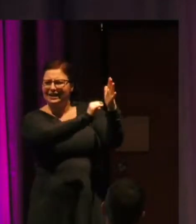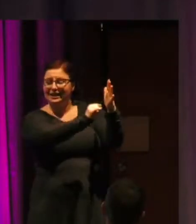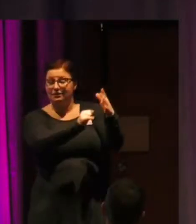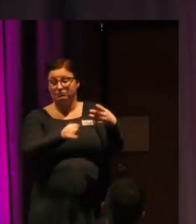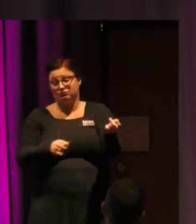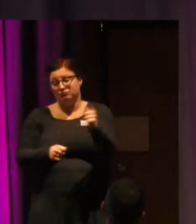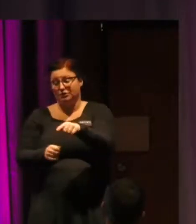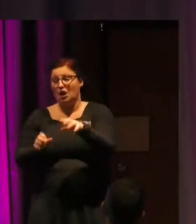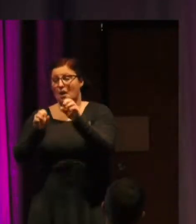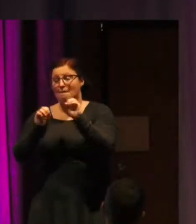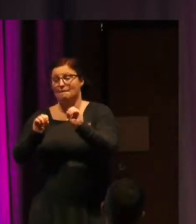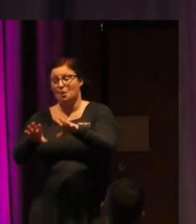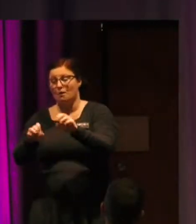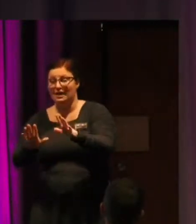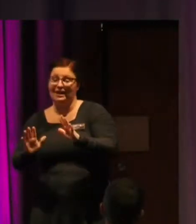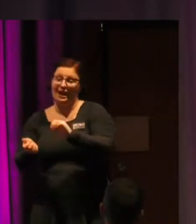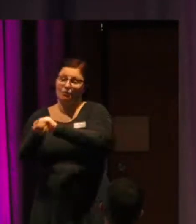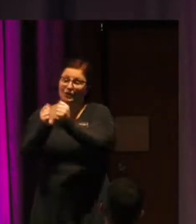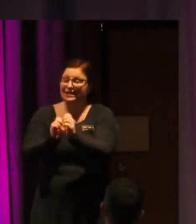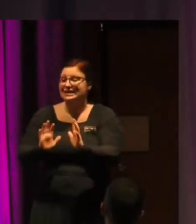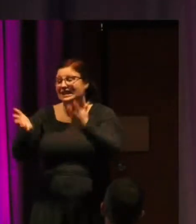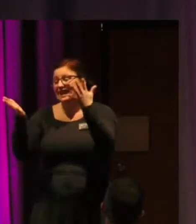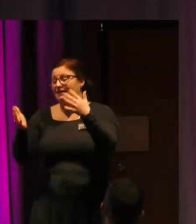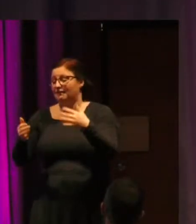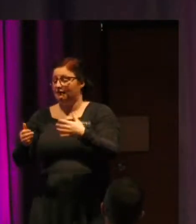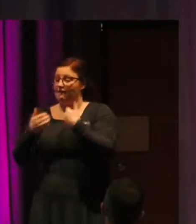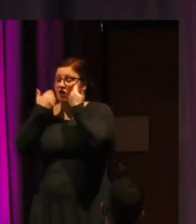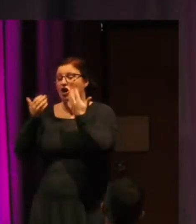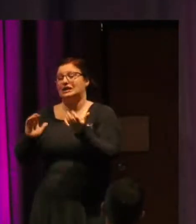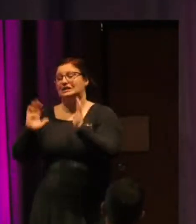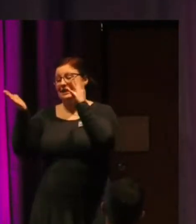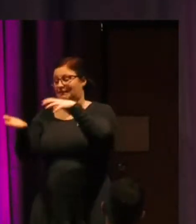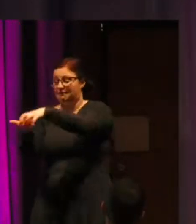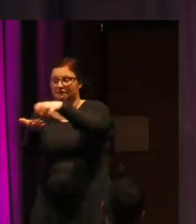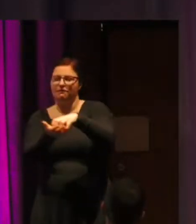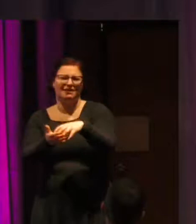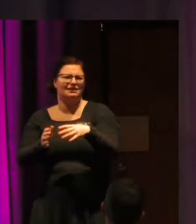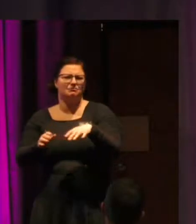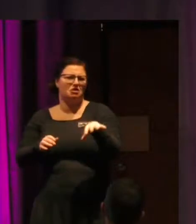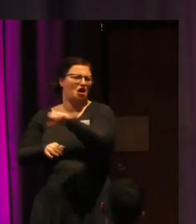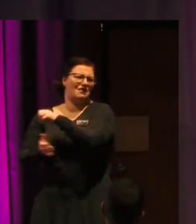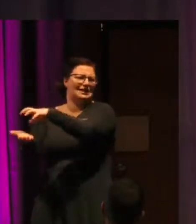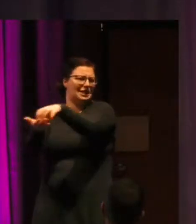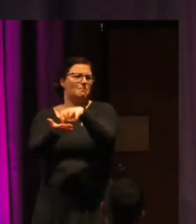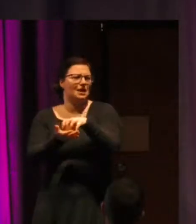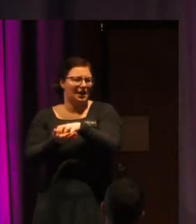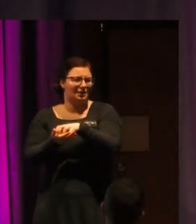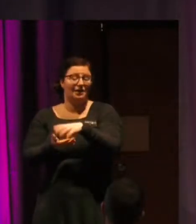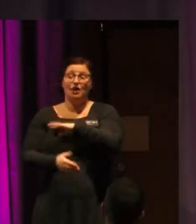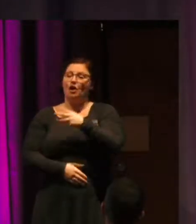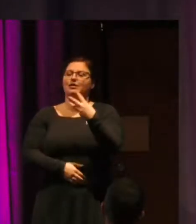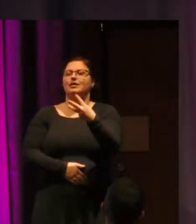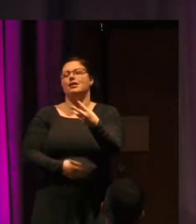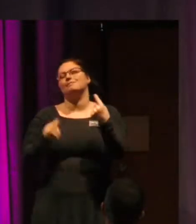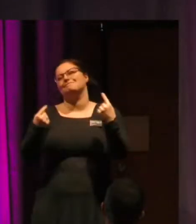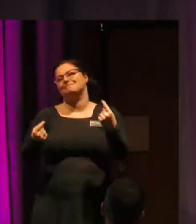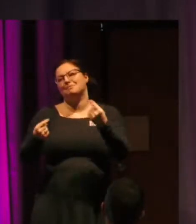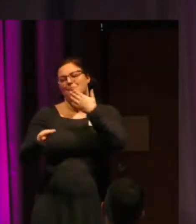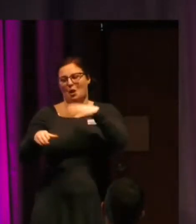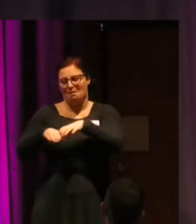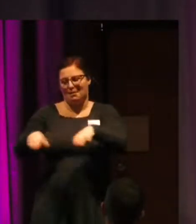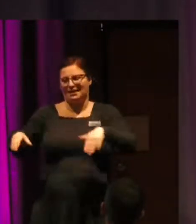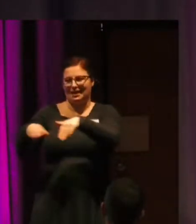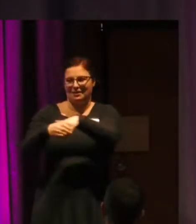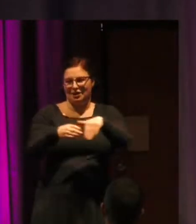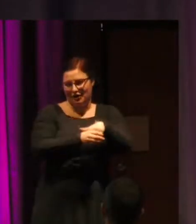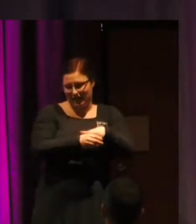political life, in terms of community life, and in terms of other spheres of our society. We have three excellent